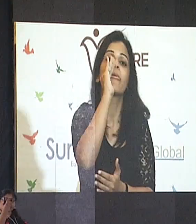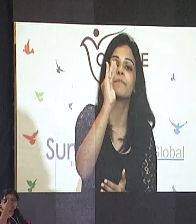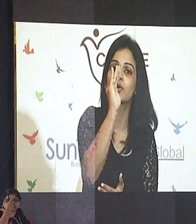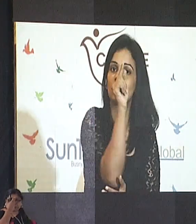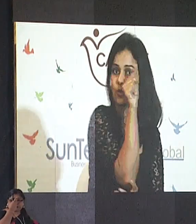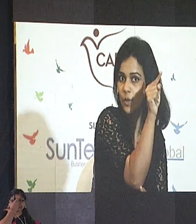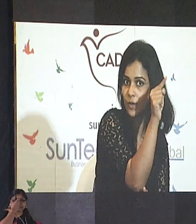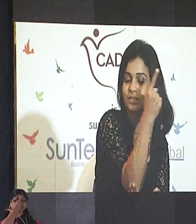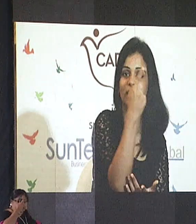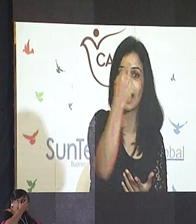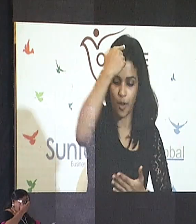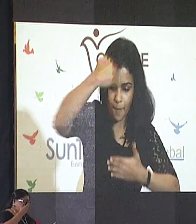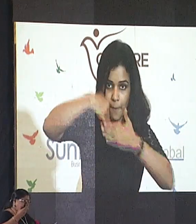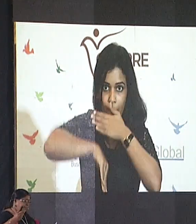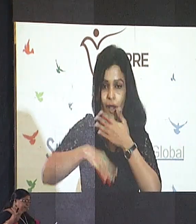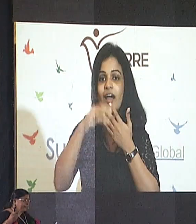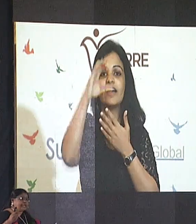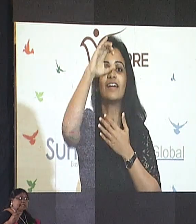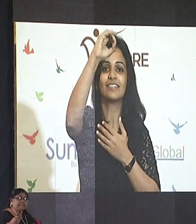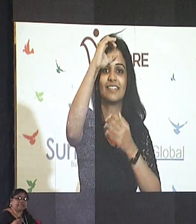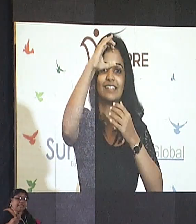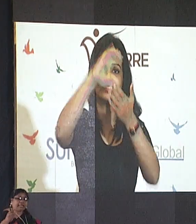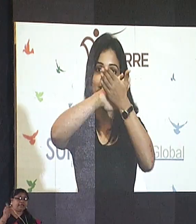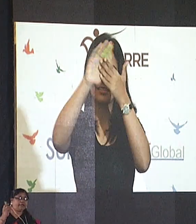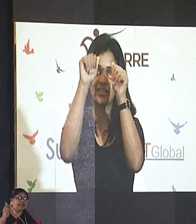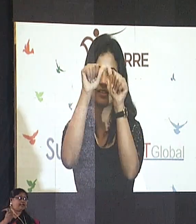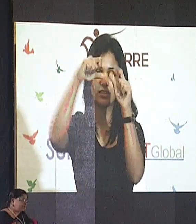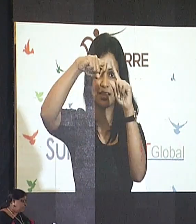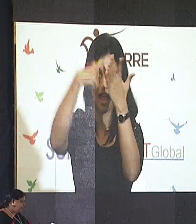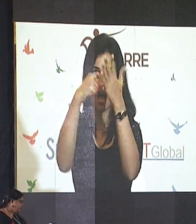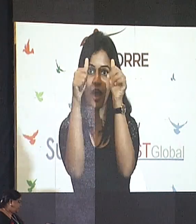Ajna chakra, this portion, I. Da.